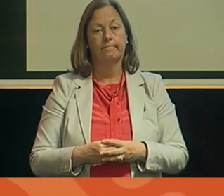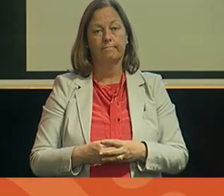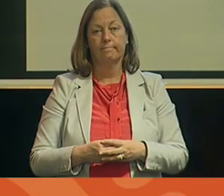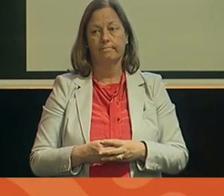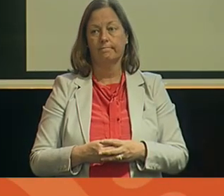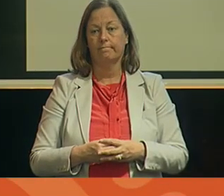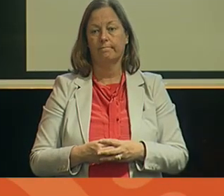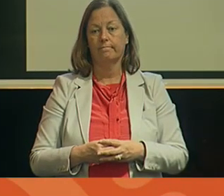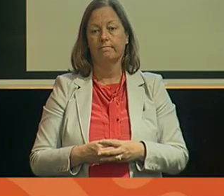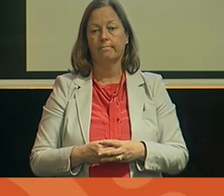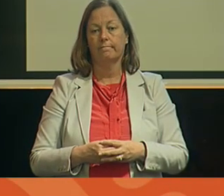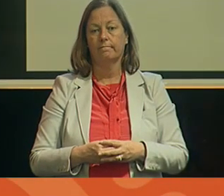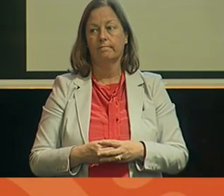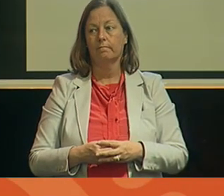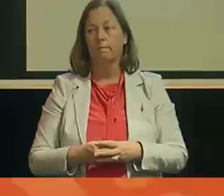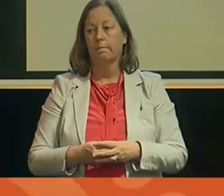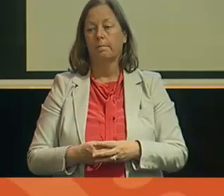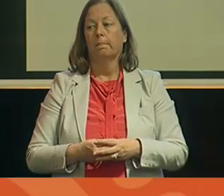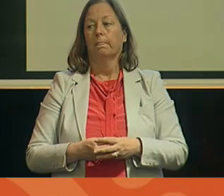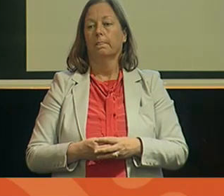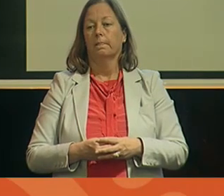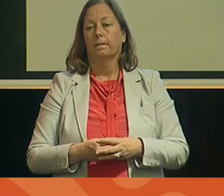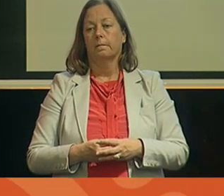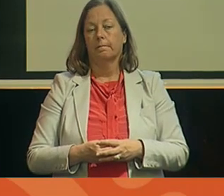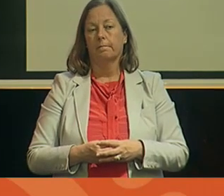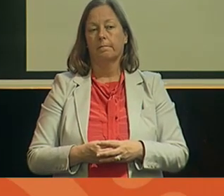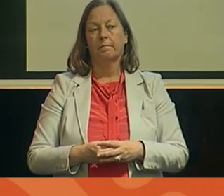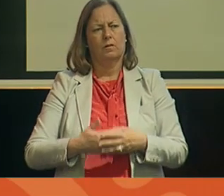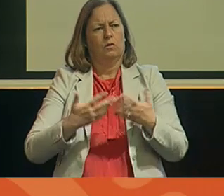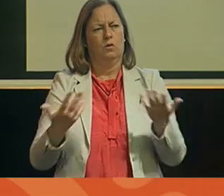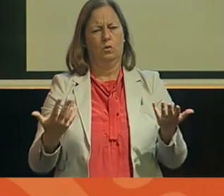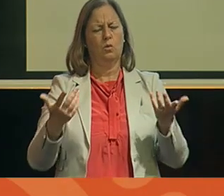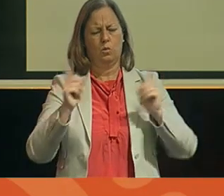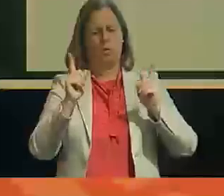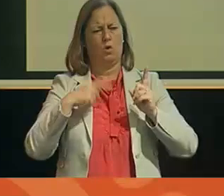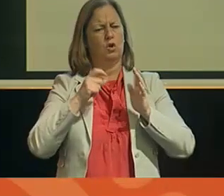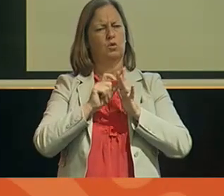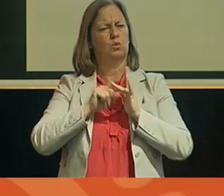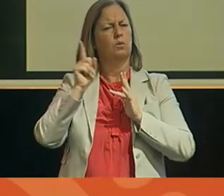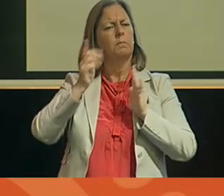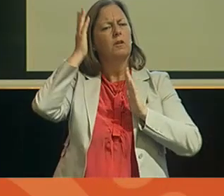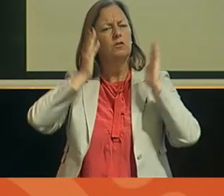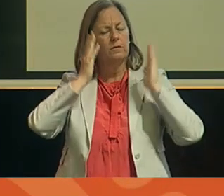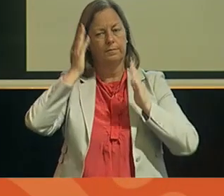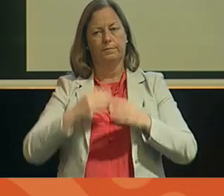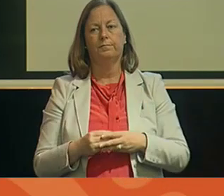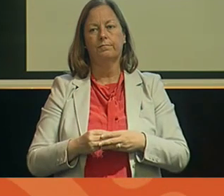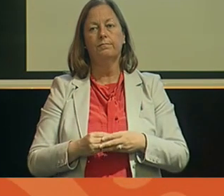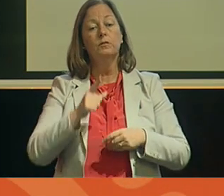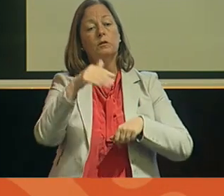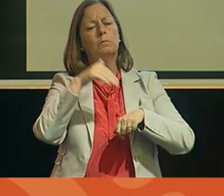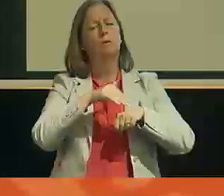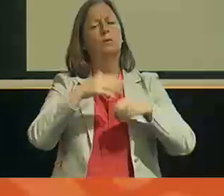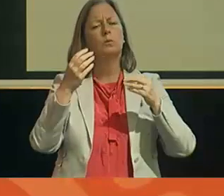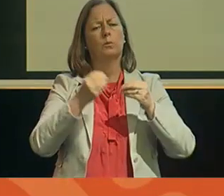Next. So, what do I do back home? The issue of transgender women